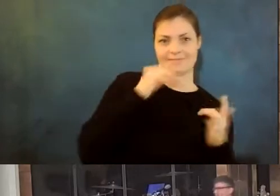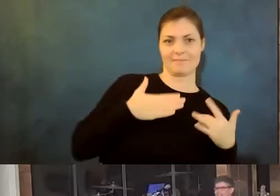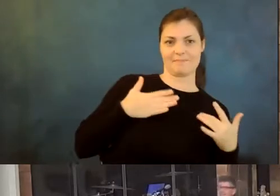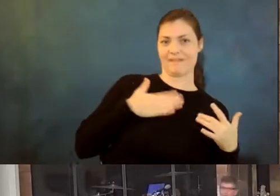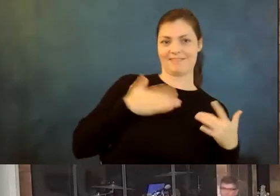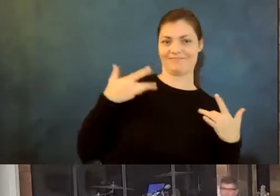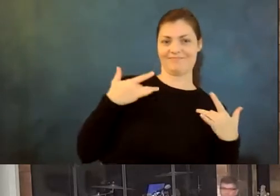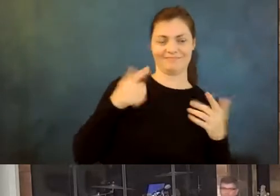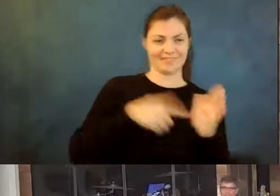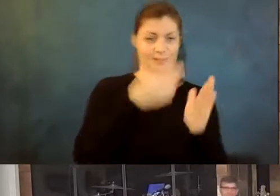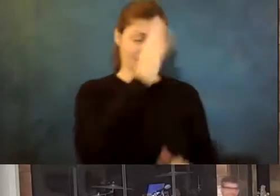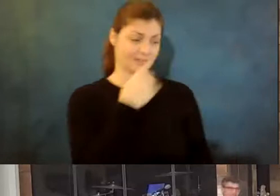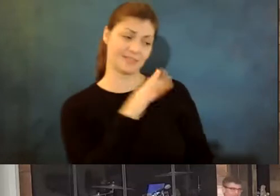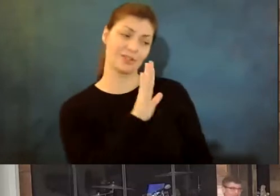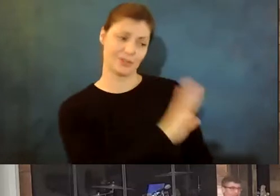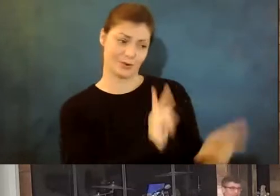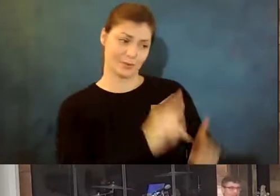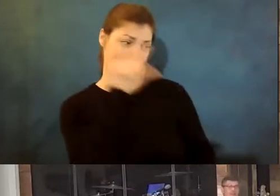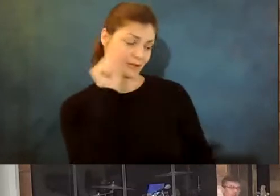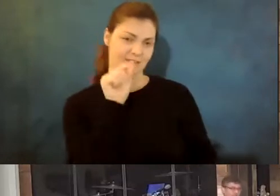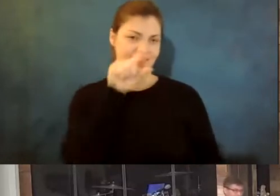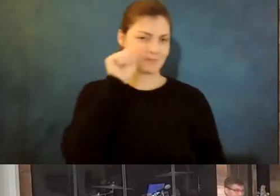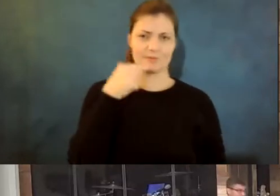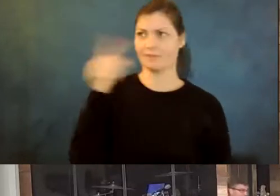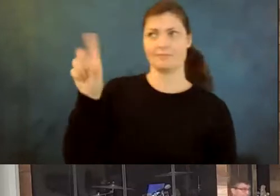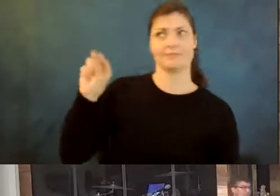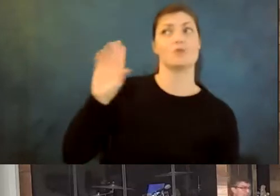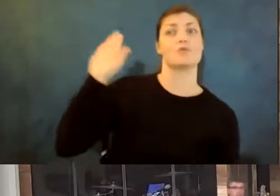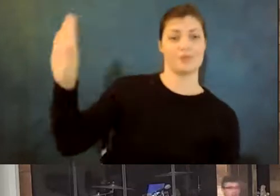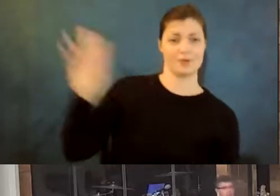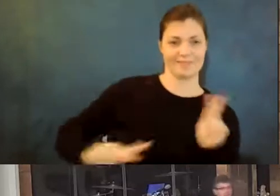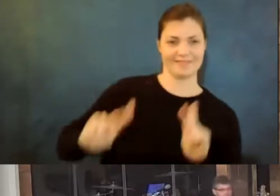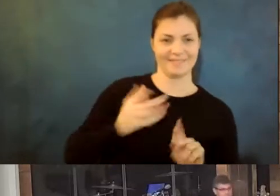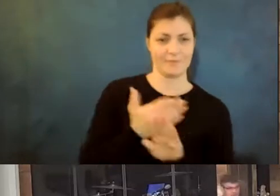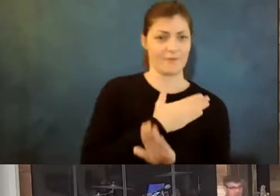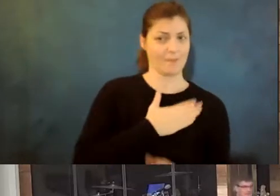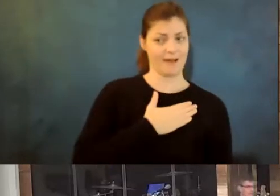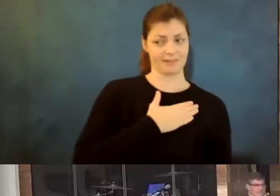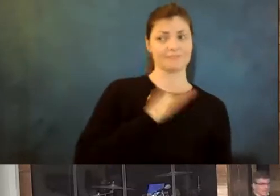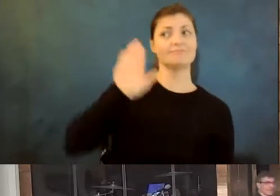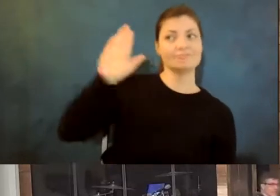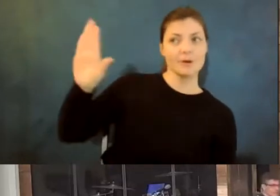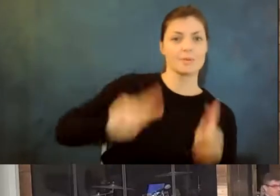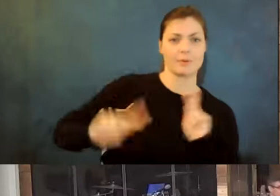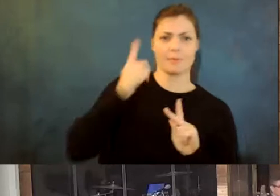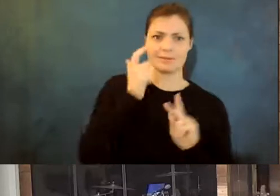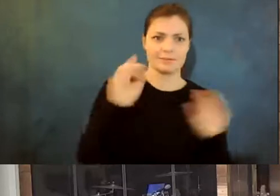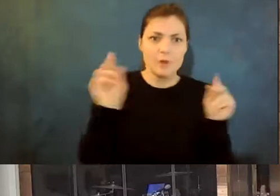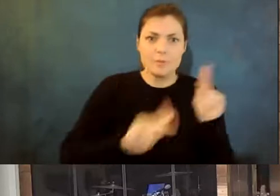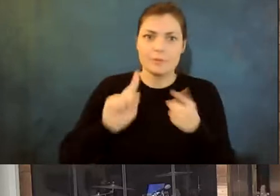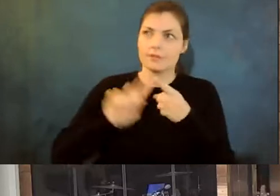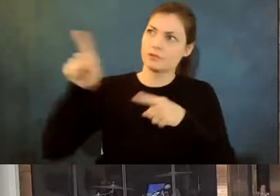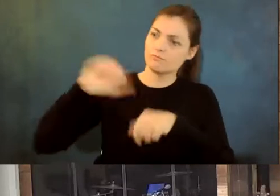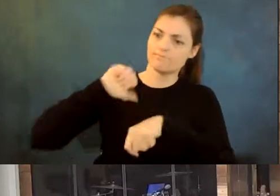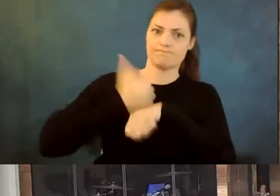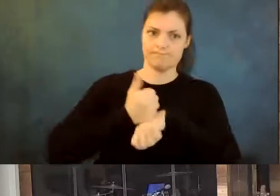Sometimes God says they're your people, Moses. Sometimes Moses says back, "No, God, they're your people. They were your people before they were my people. Because there was no people until you made them a